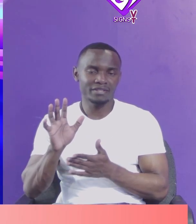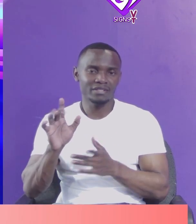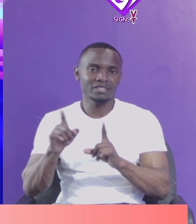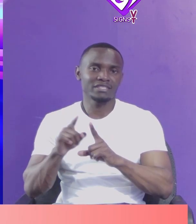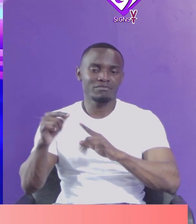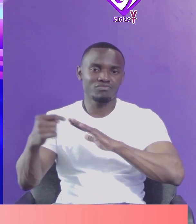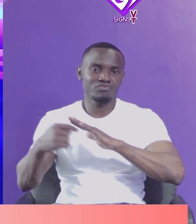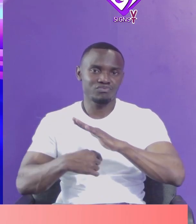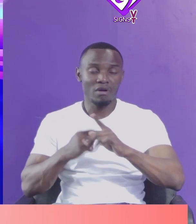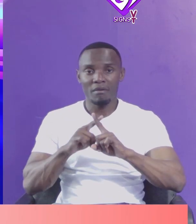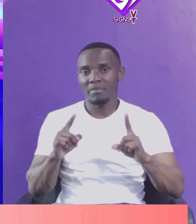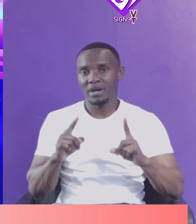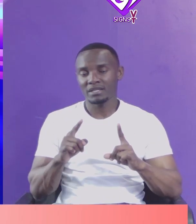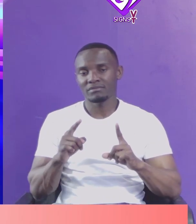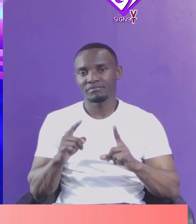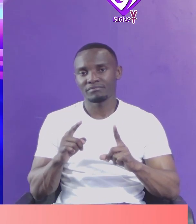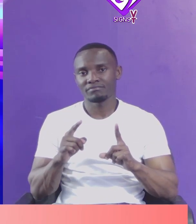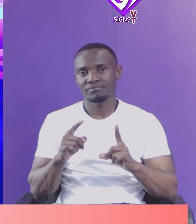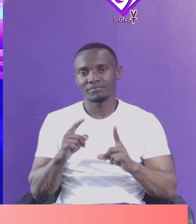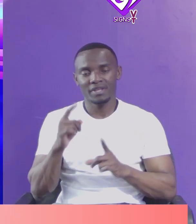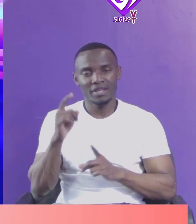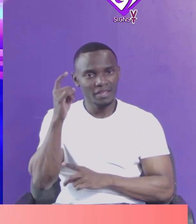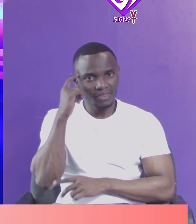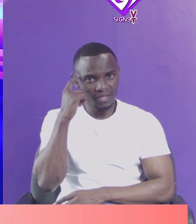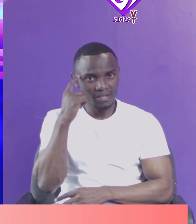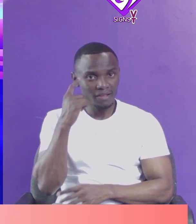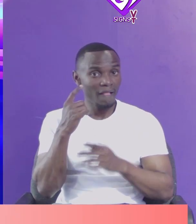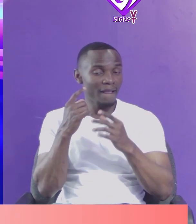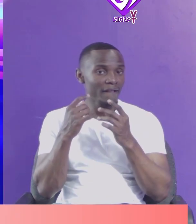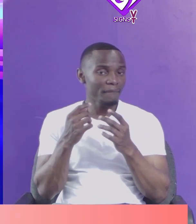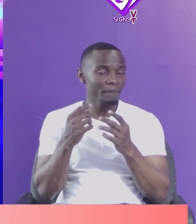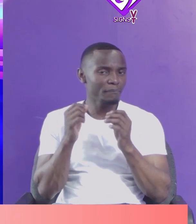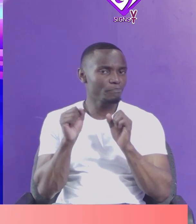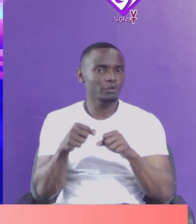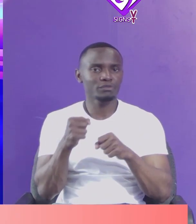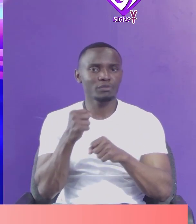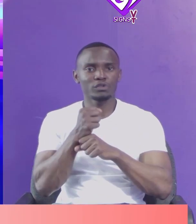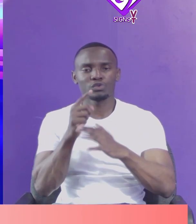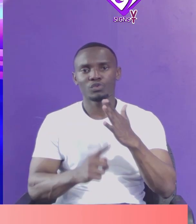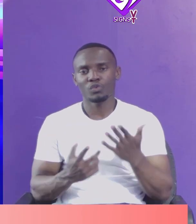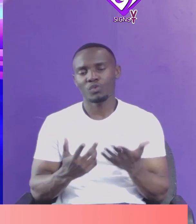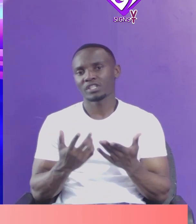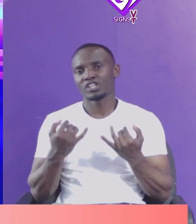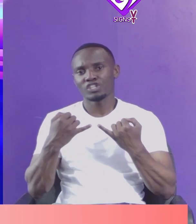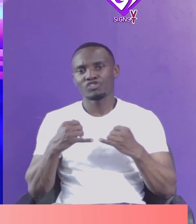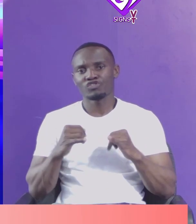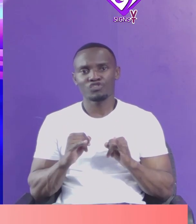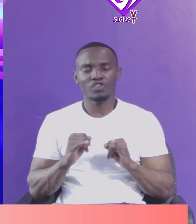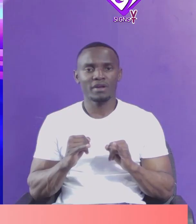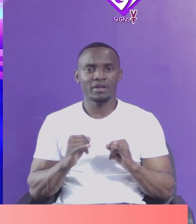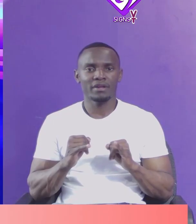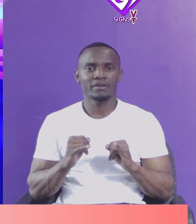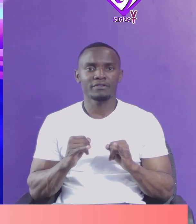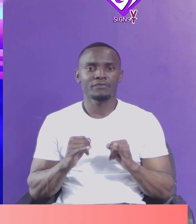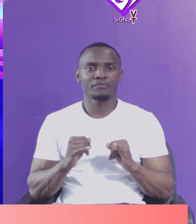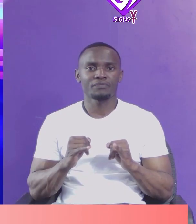unfortunate. But I think if there was something that could really be done is just try to, if they really need to check